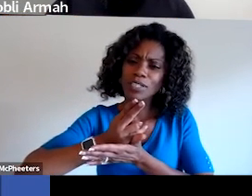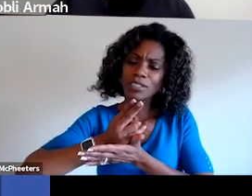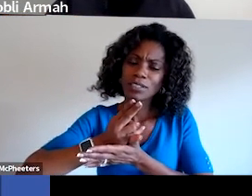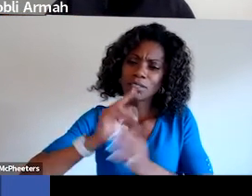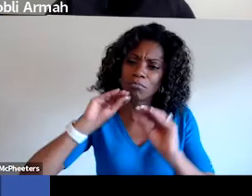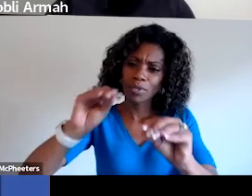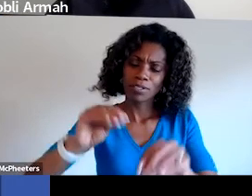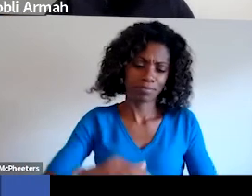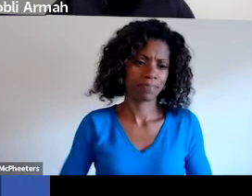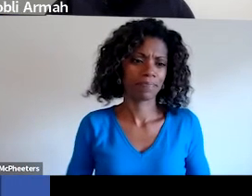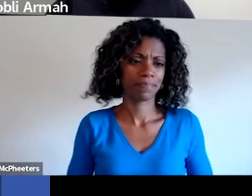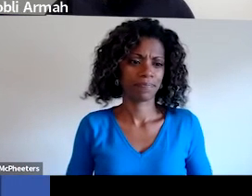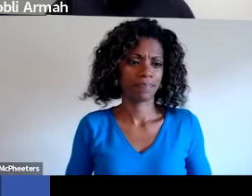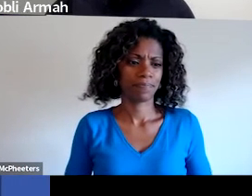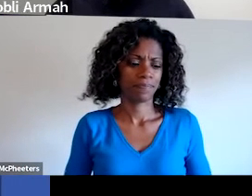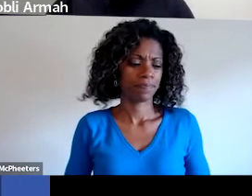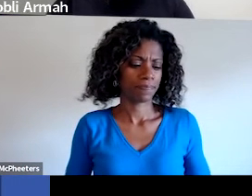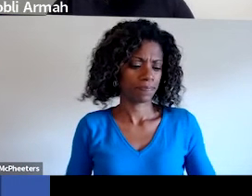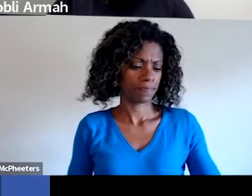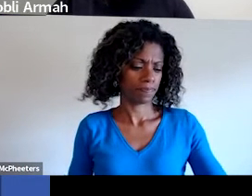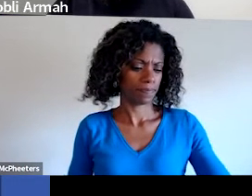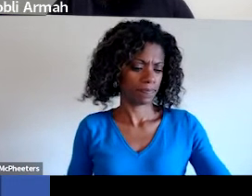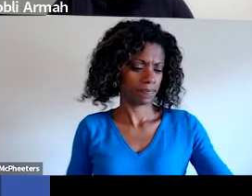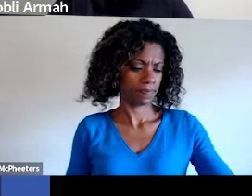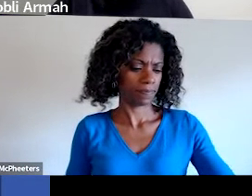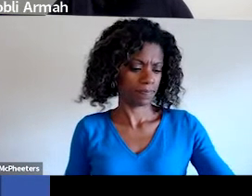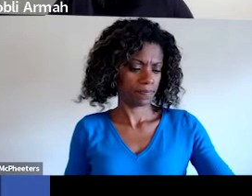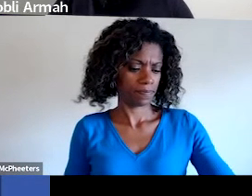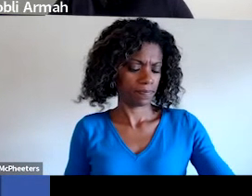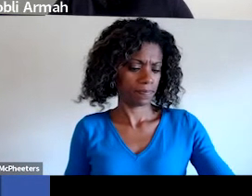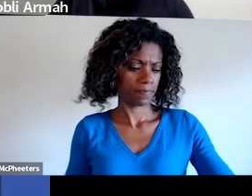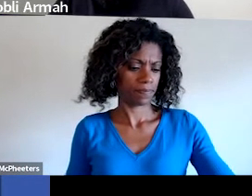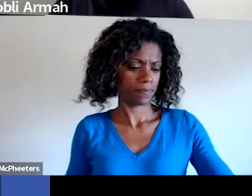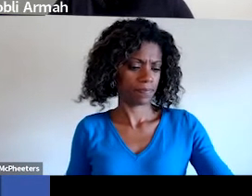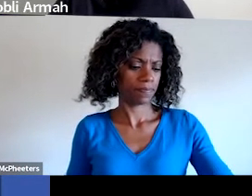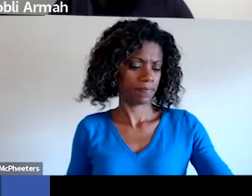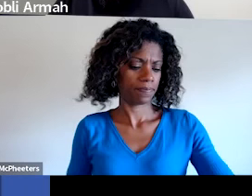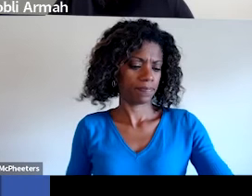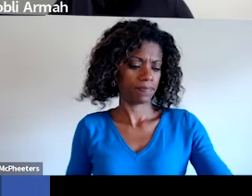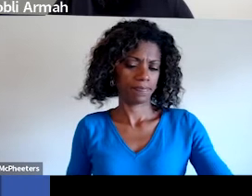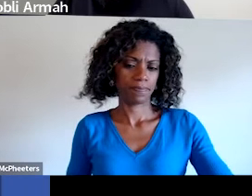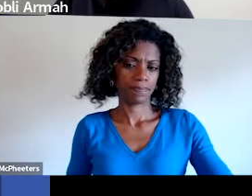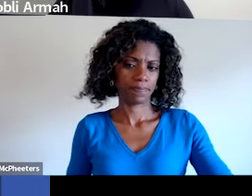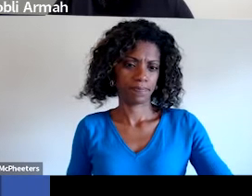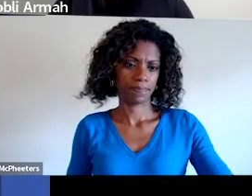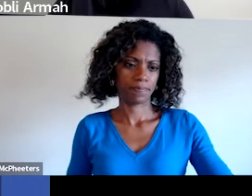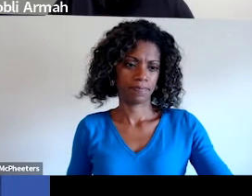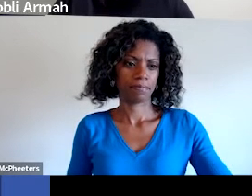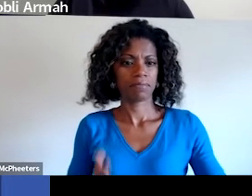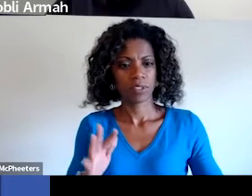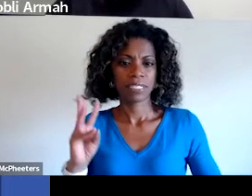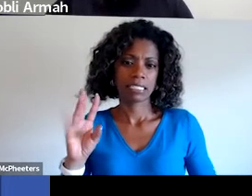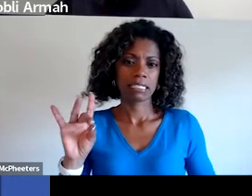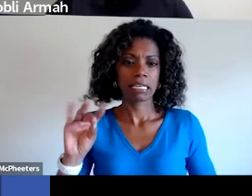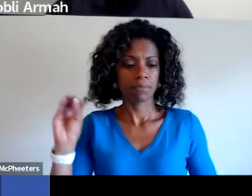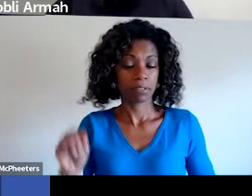energy was put out. What do you think has happened? Okay, so far we're at, about 68%.